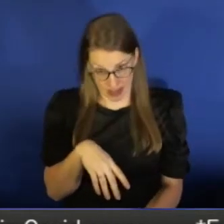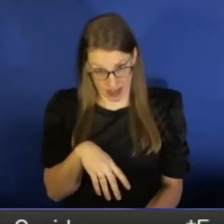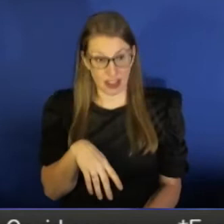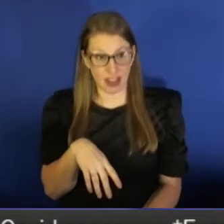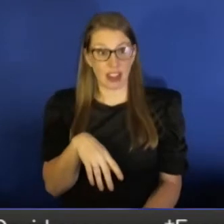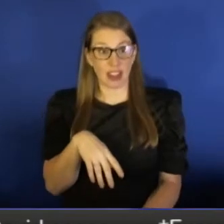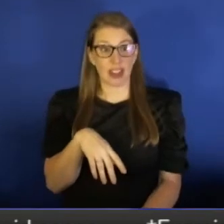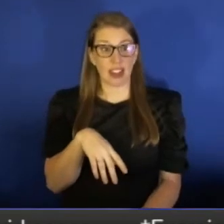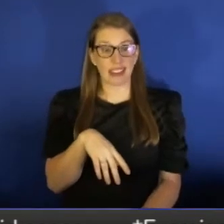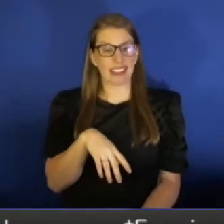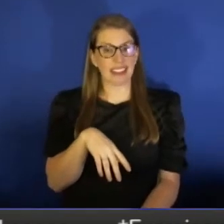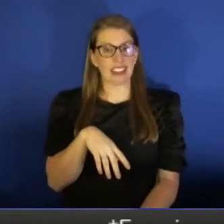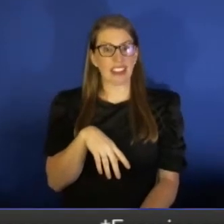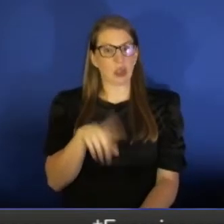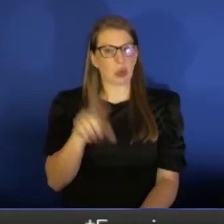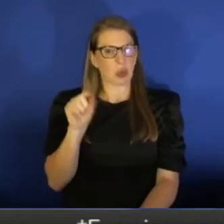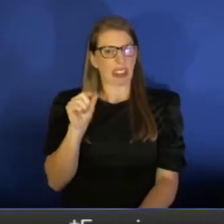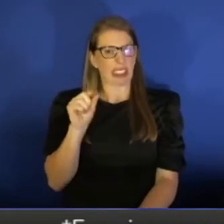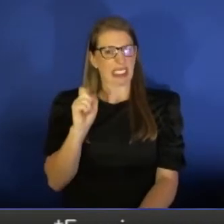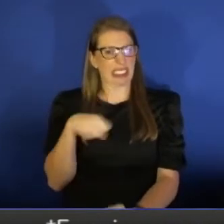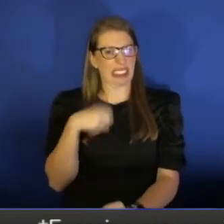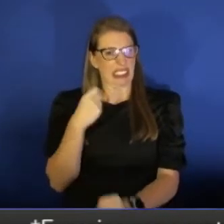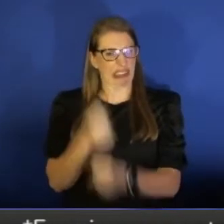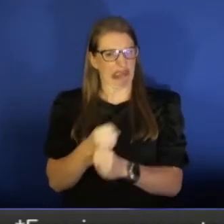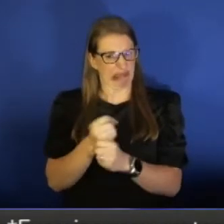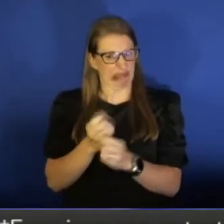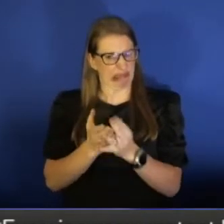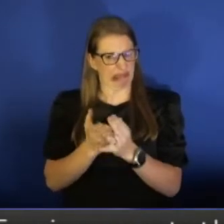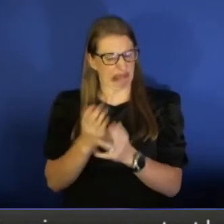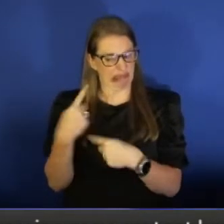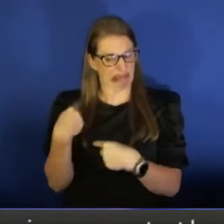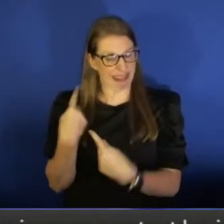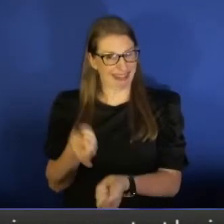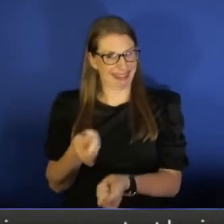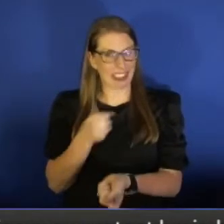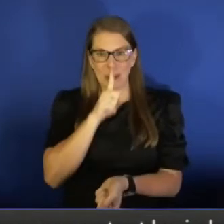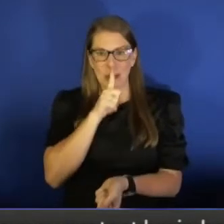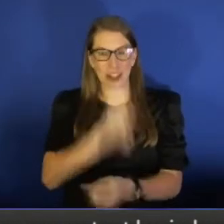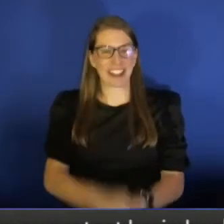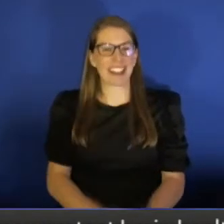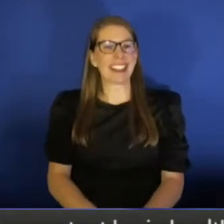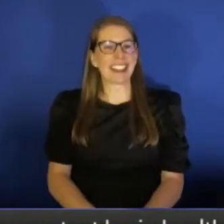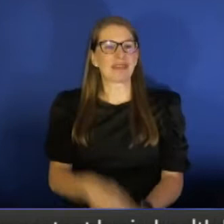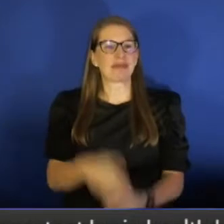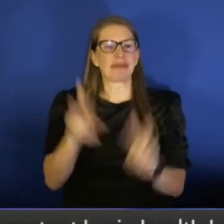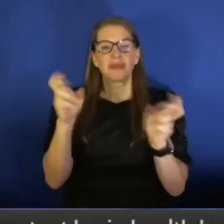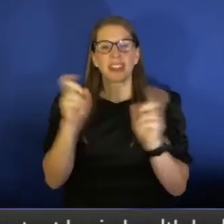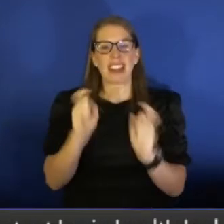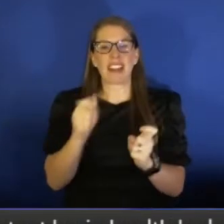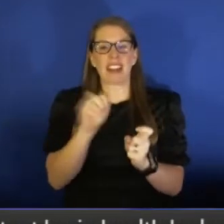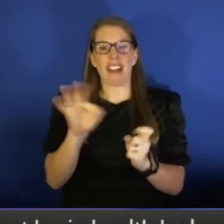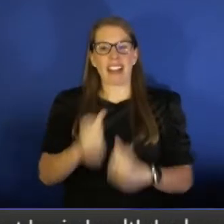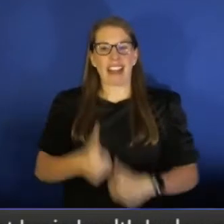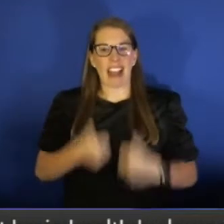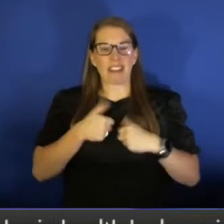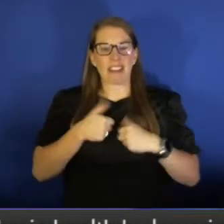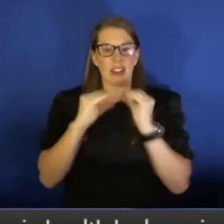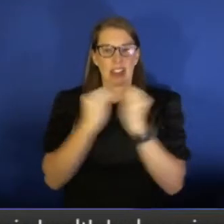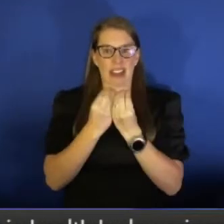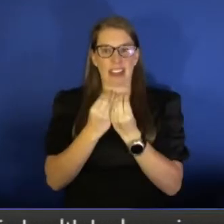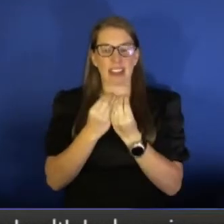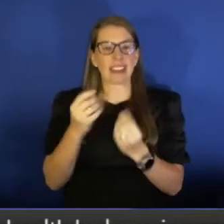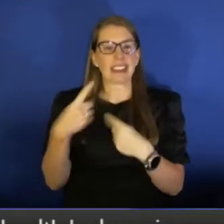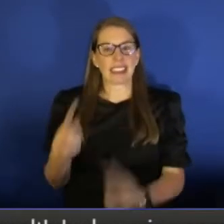friend. This is all about their Gift of Life organization that they really have teamed up to do ever since Luke needed a